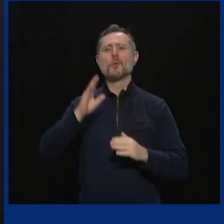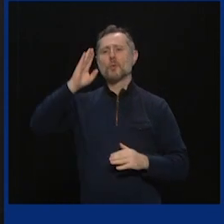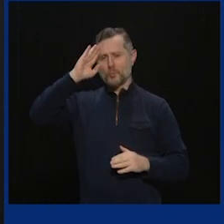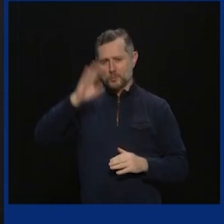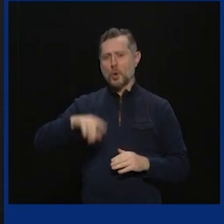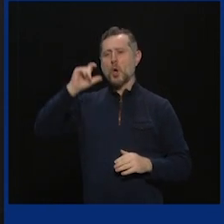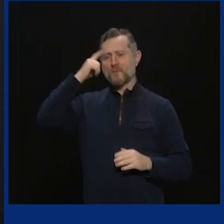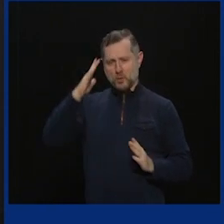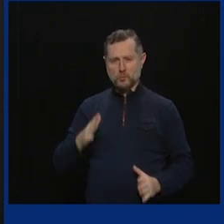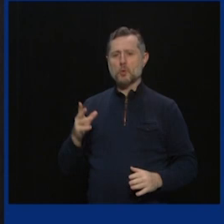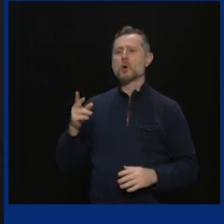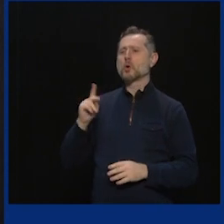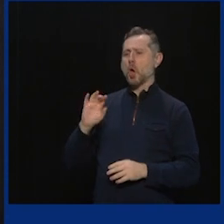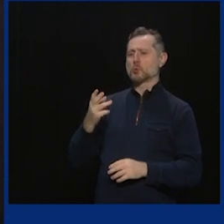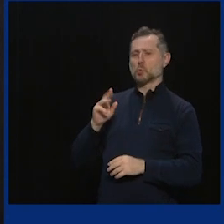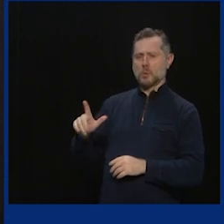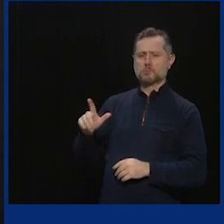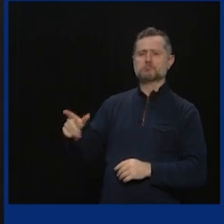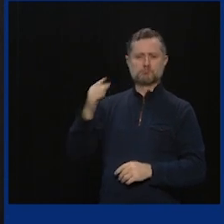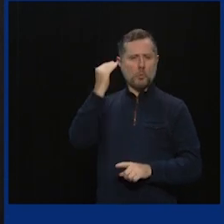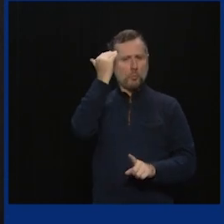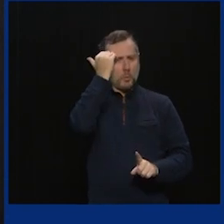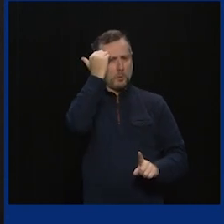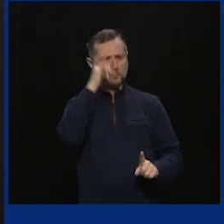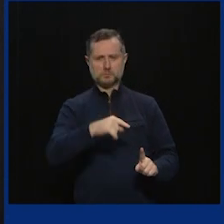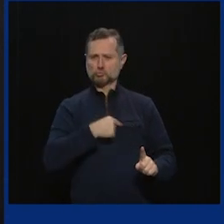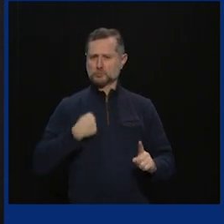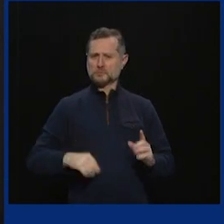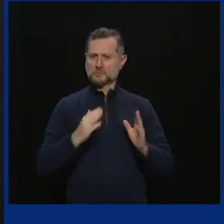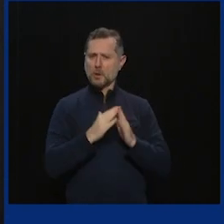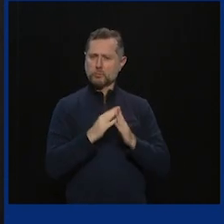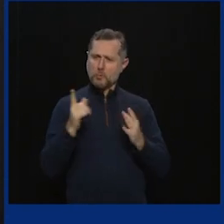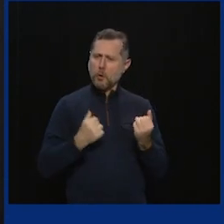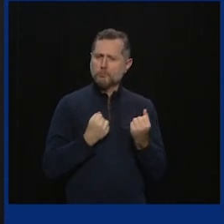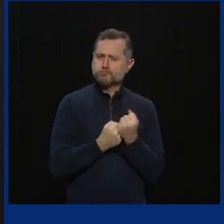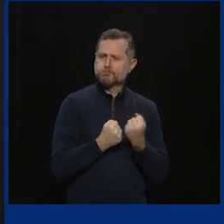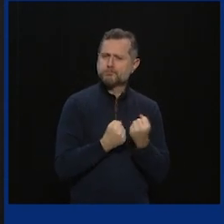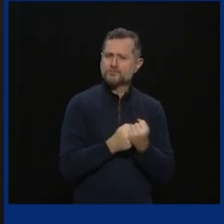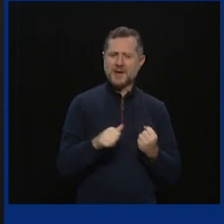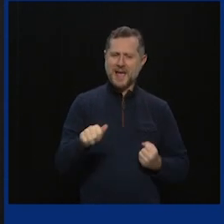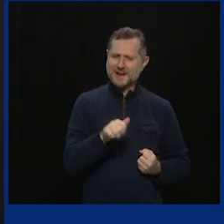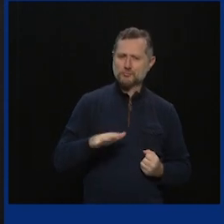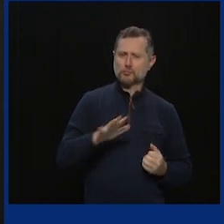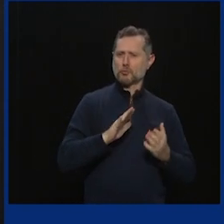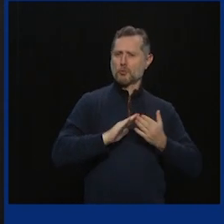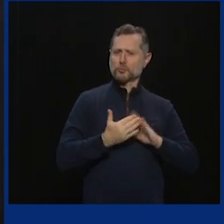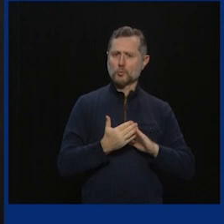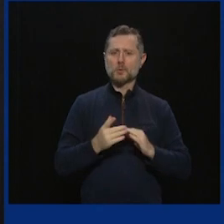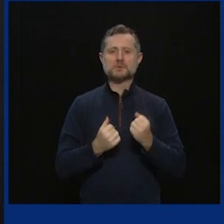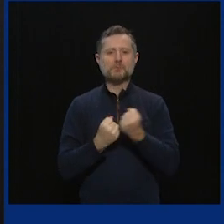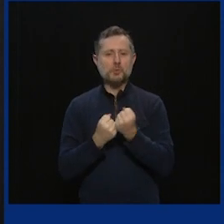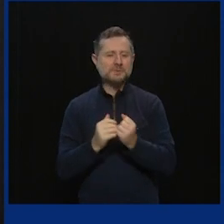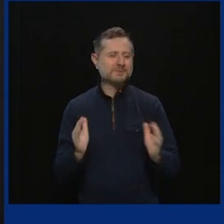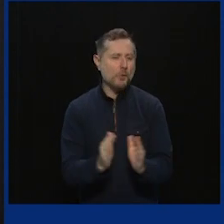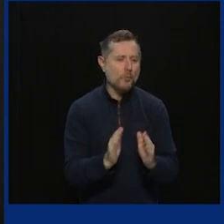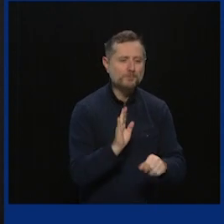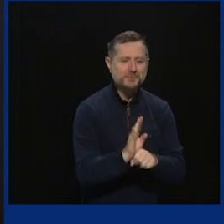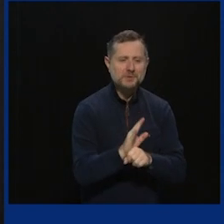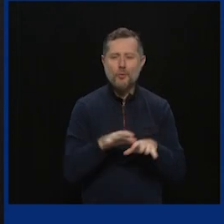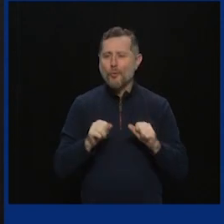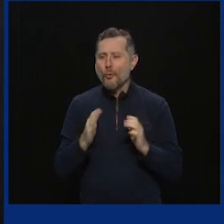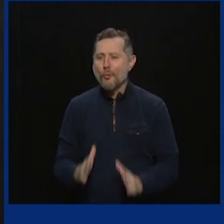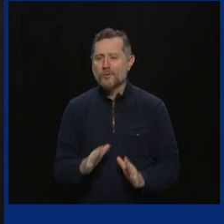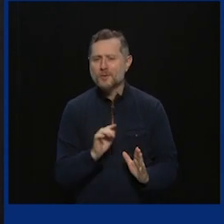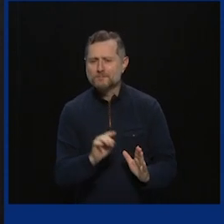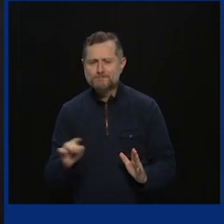She's been here for the Asian community over and over again, supporting small business owners and standing in